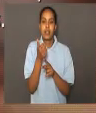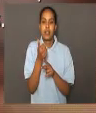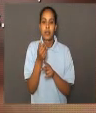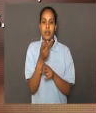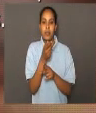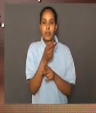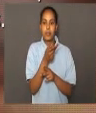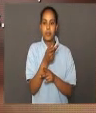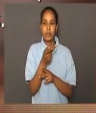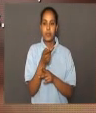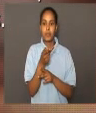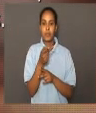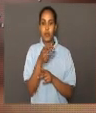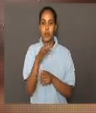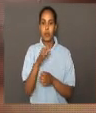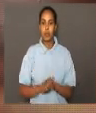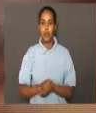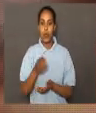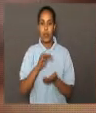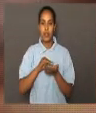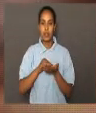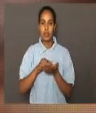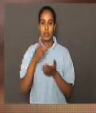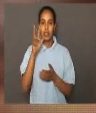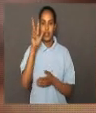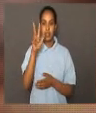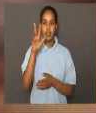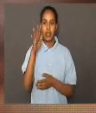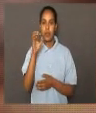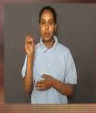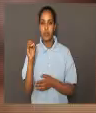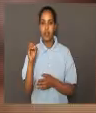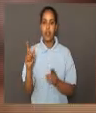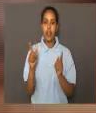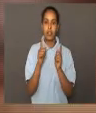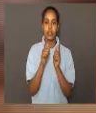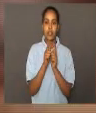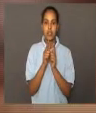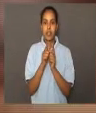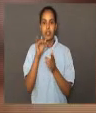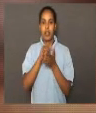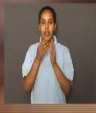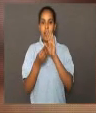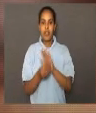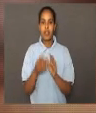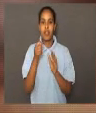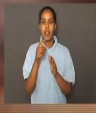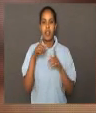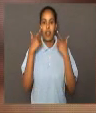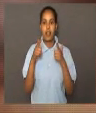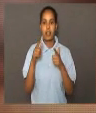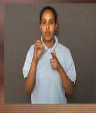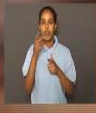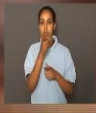solvent molecules. The three types of interactions that affect the tendency